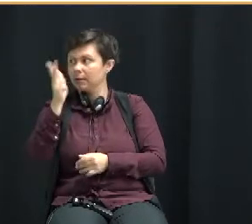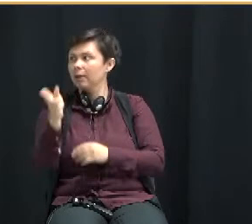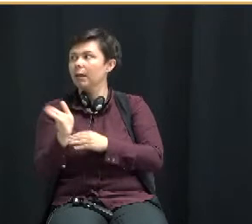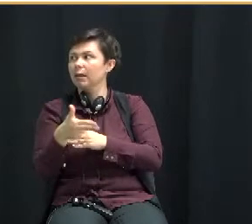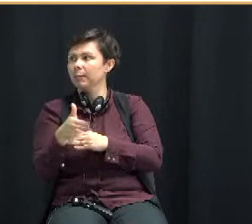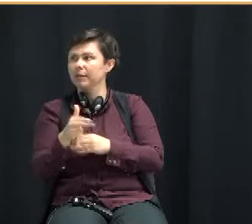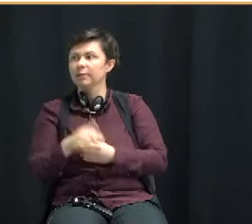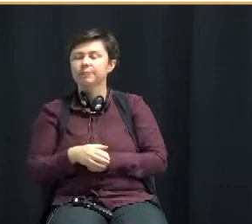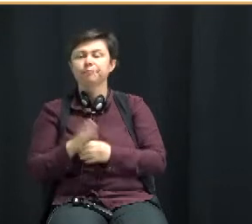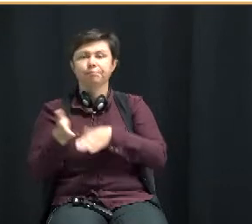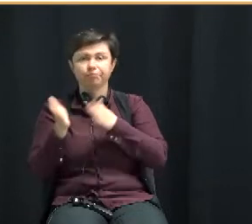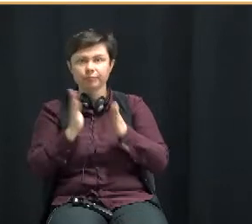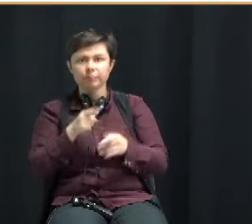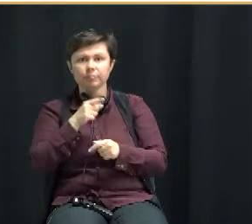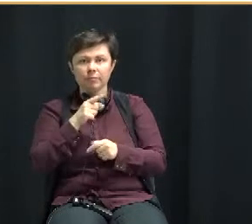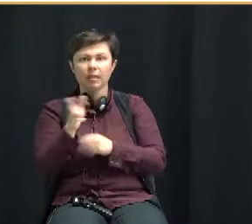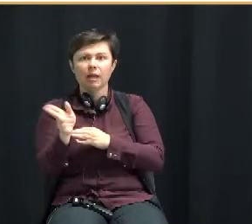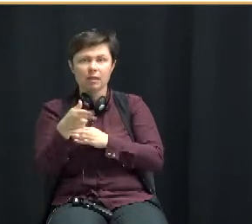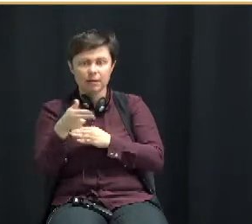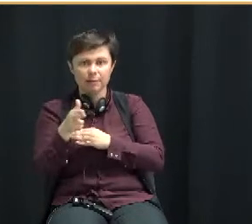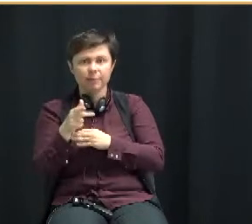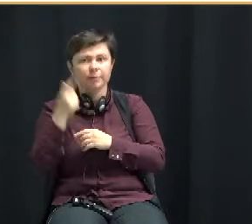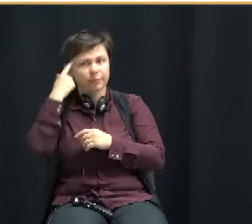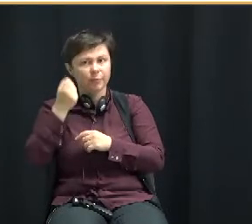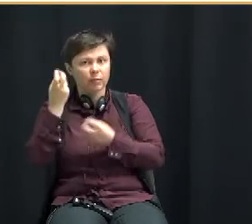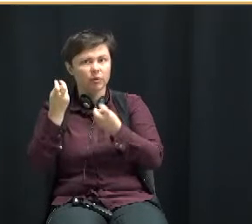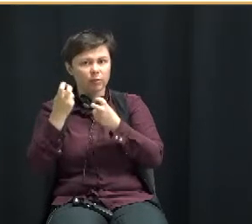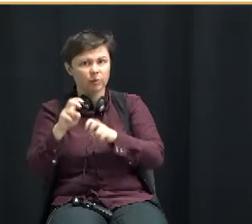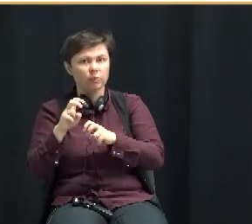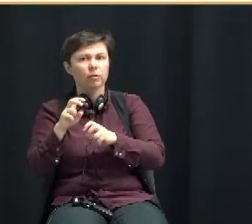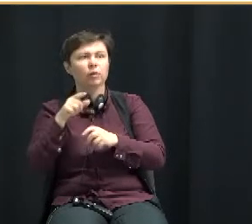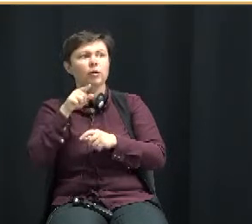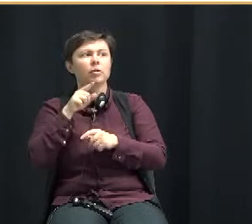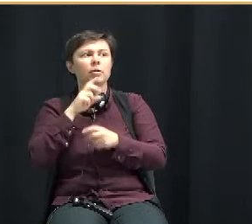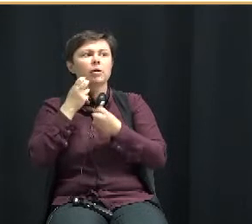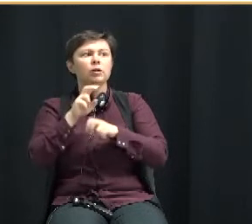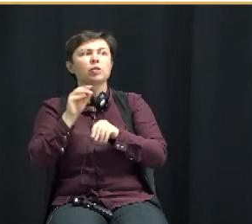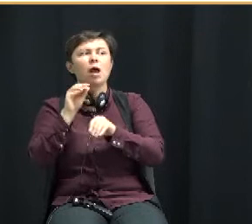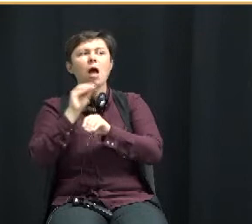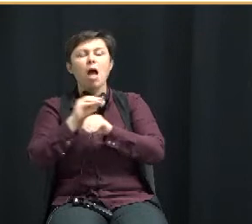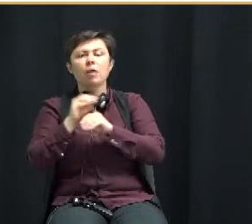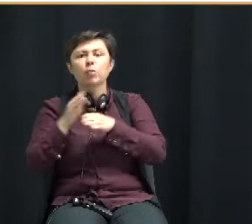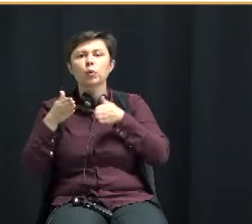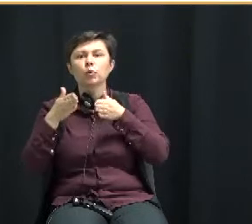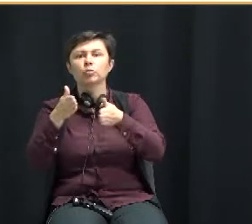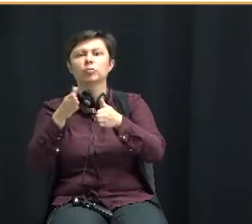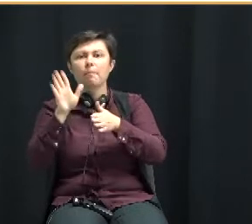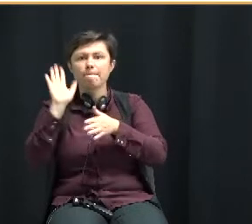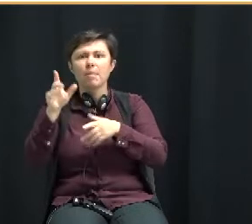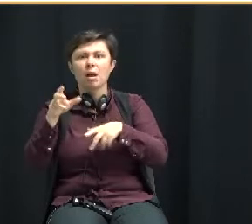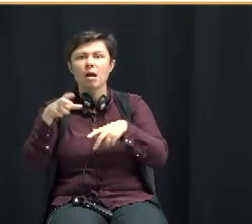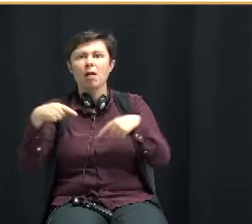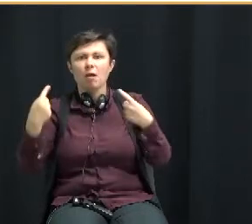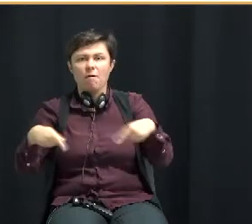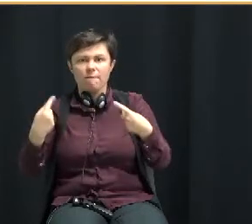kolejna... Tak, w Rybniku z inicjatywy stworzenia Oligos powstała edukacyjna ścieżka dla osób an educational